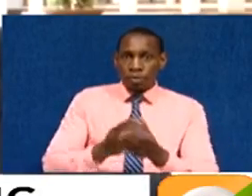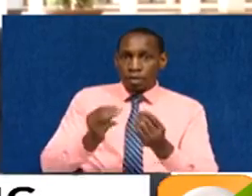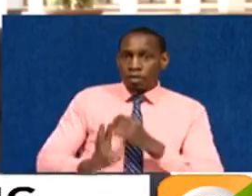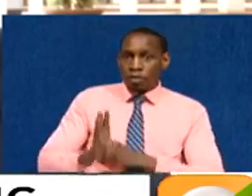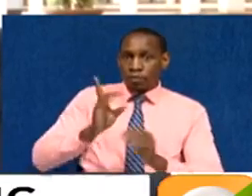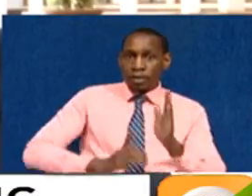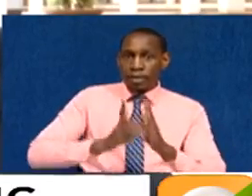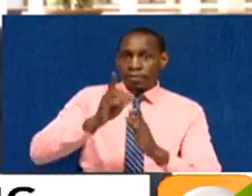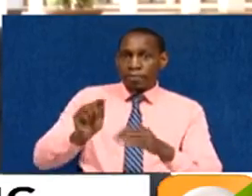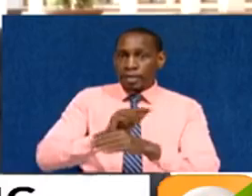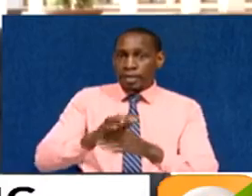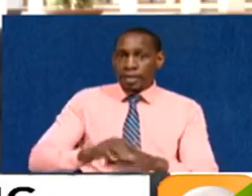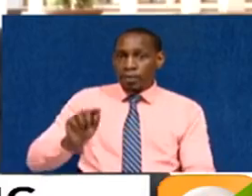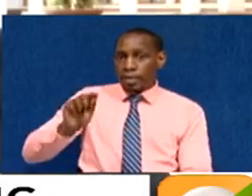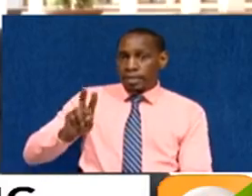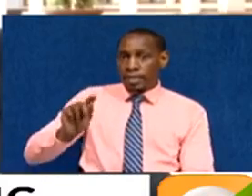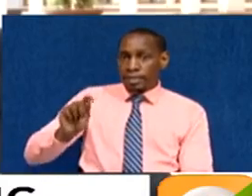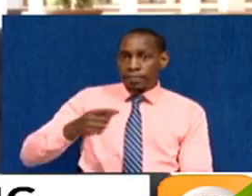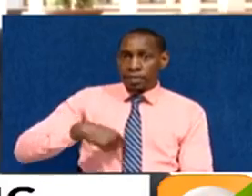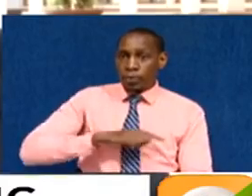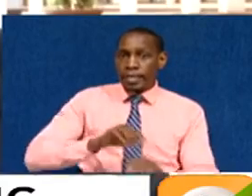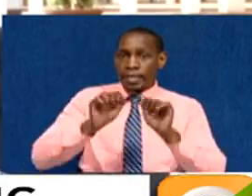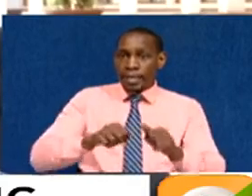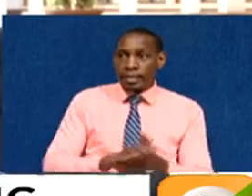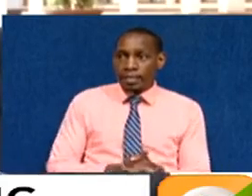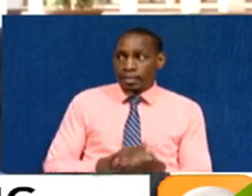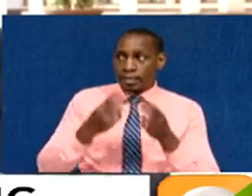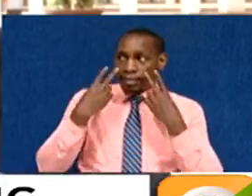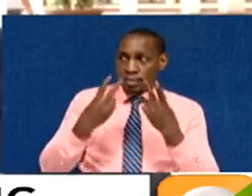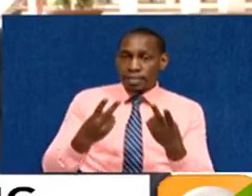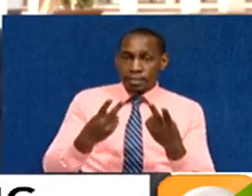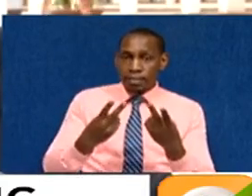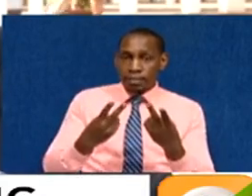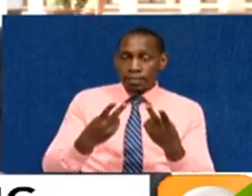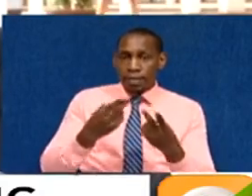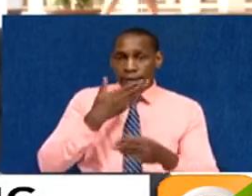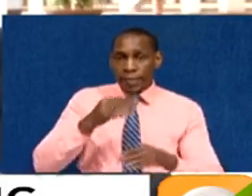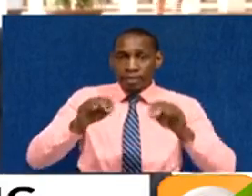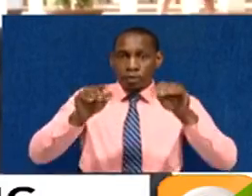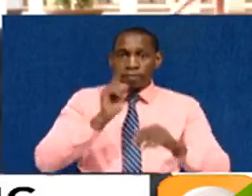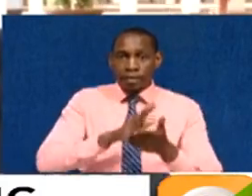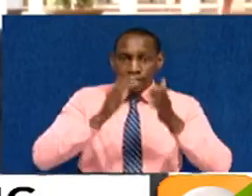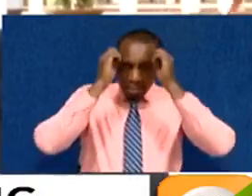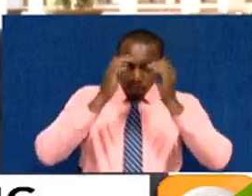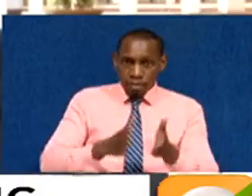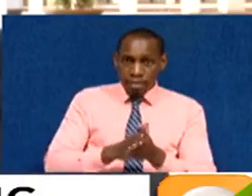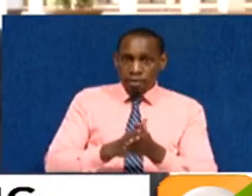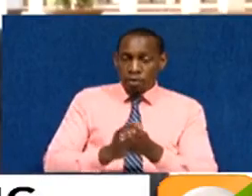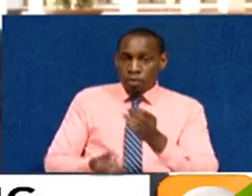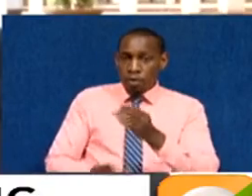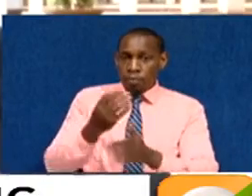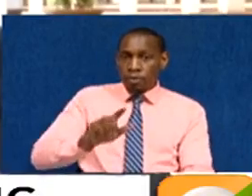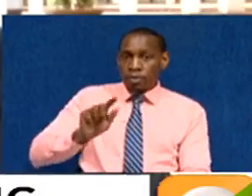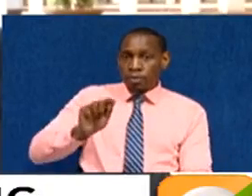training across TVETs, we will be able to see better qualified students coming out of the